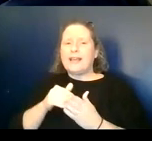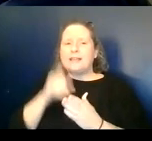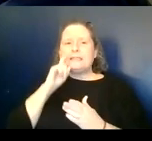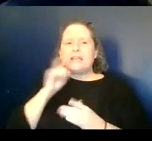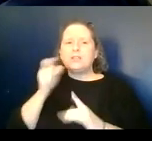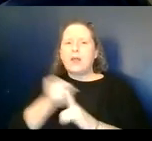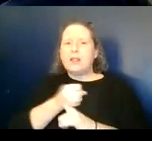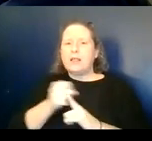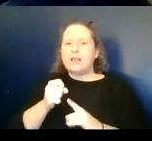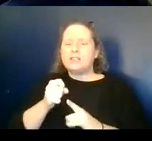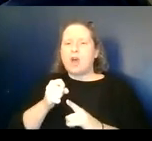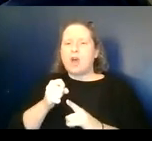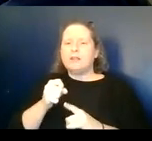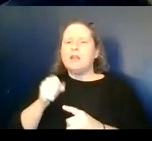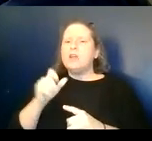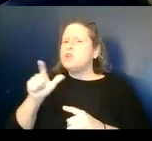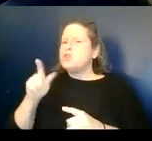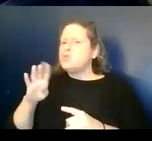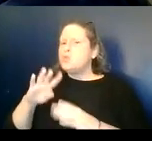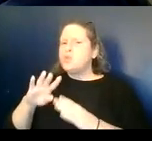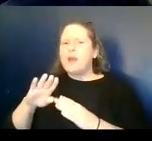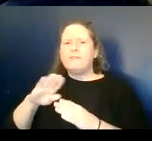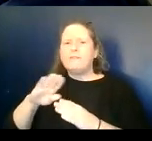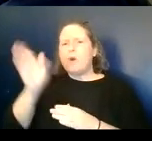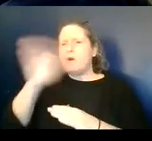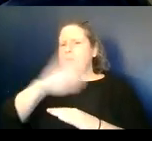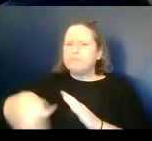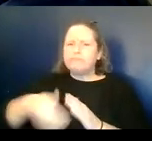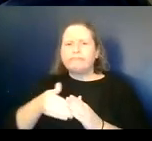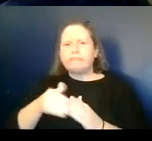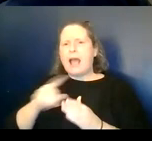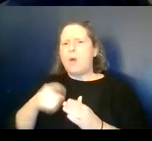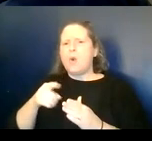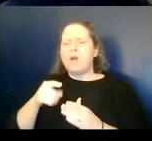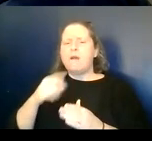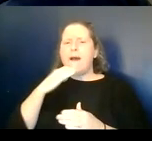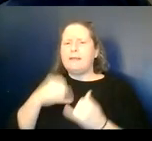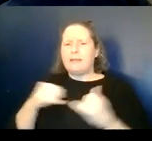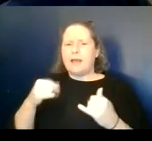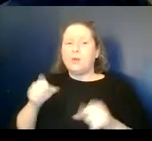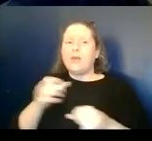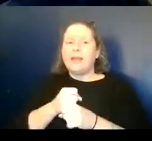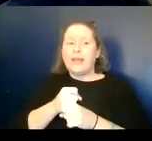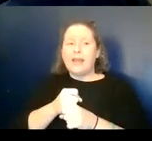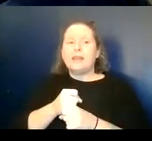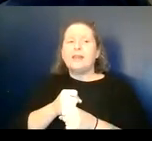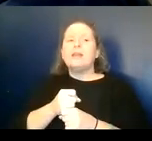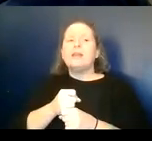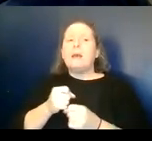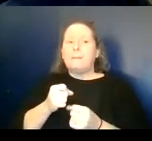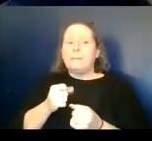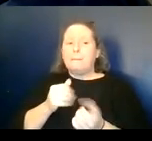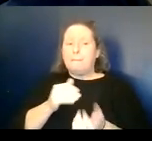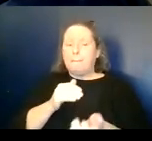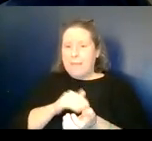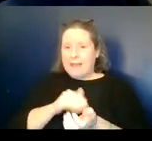24-hour hotline, and you can receive access to medical advocacy, legal advocacy, and counseling services, which